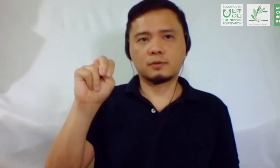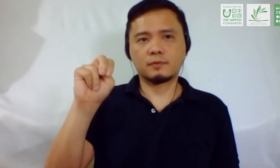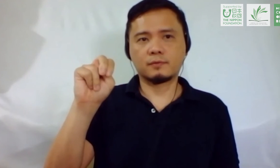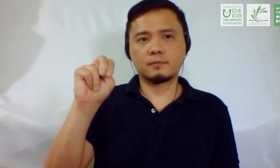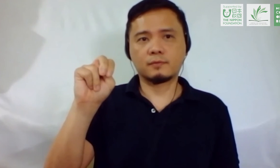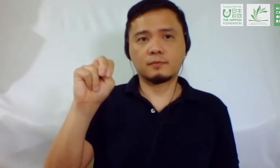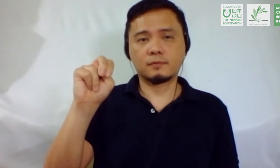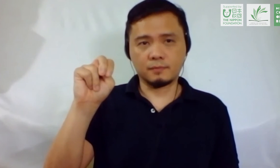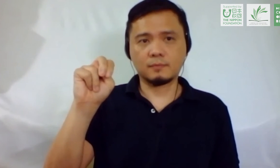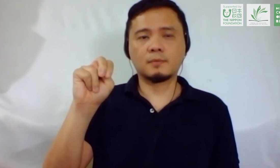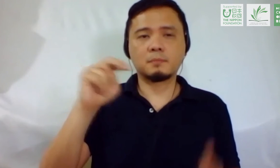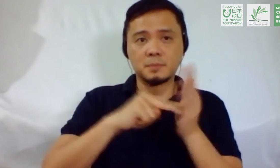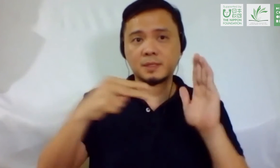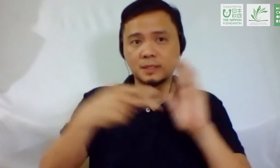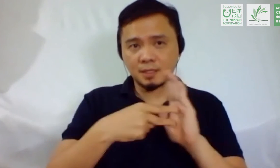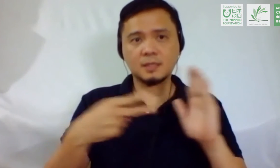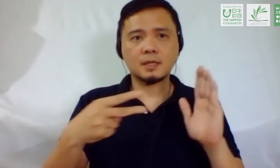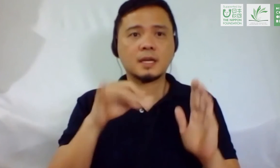book?